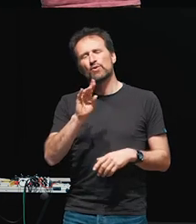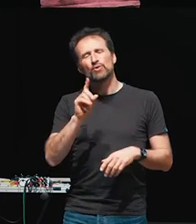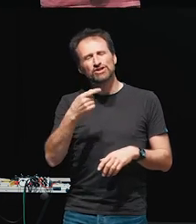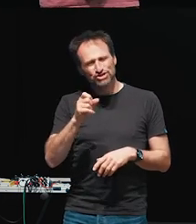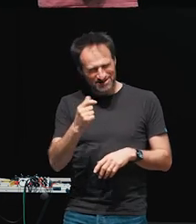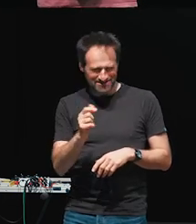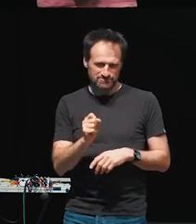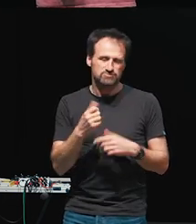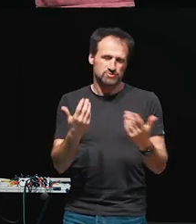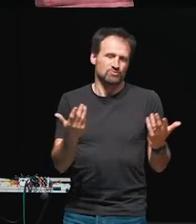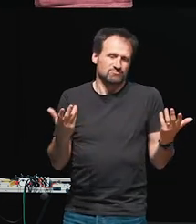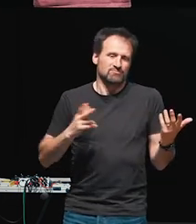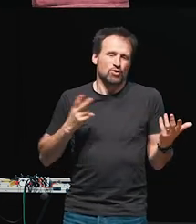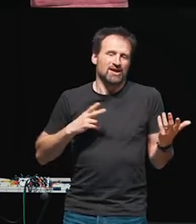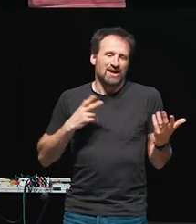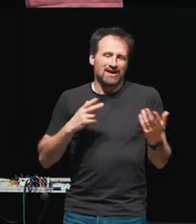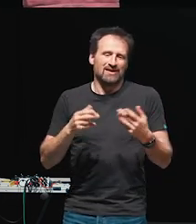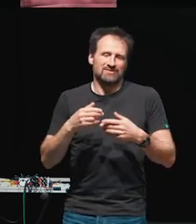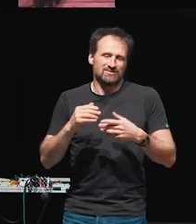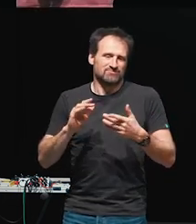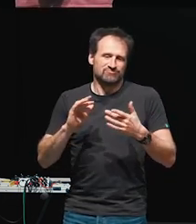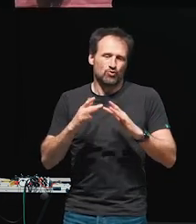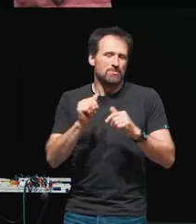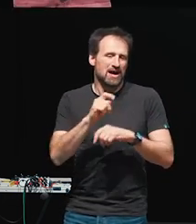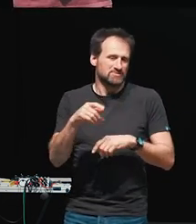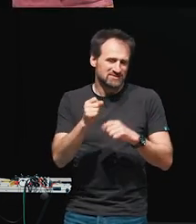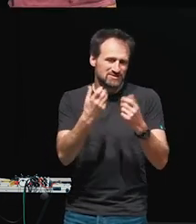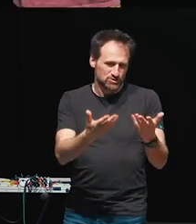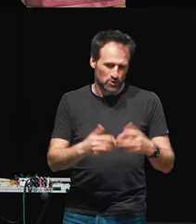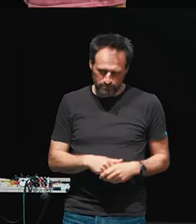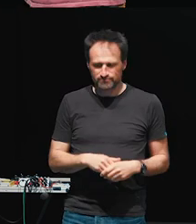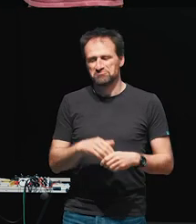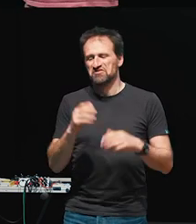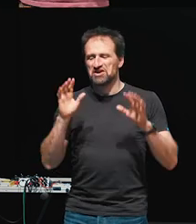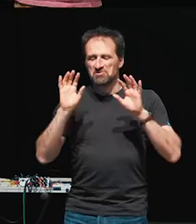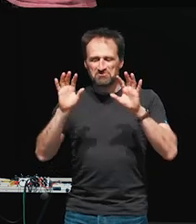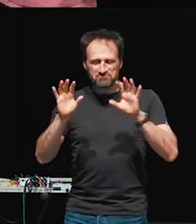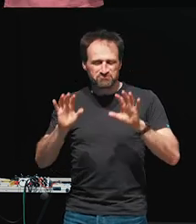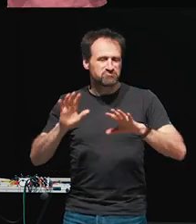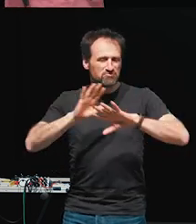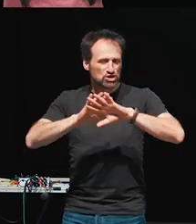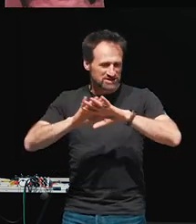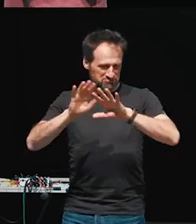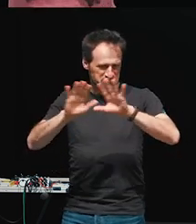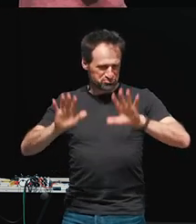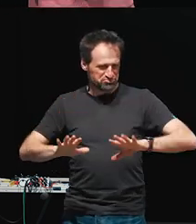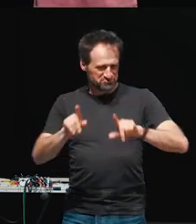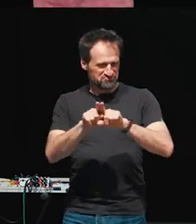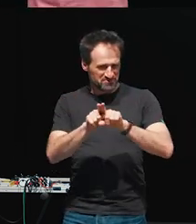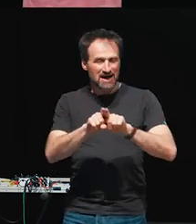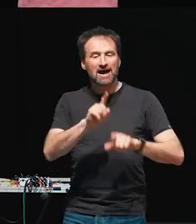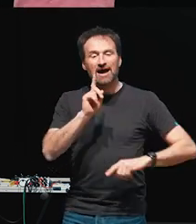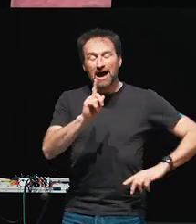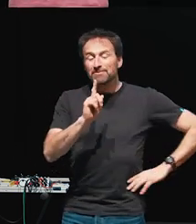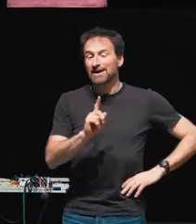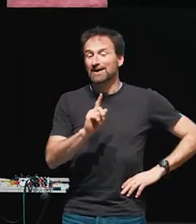most modern web apps. The application I work on follows the same pattern. But it does something unique as well.